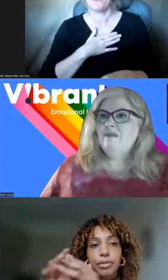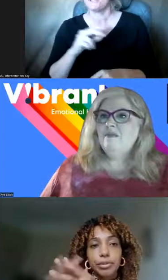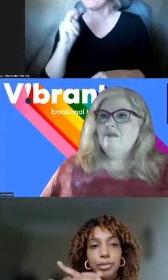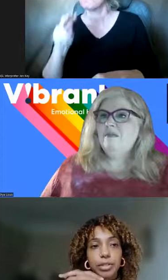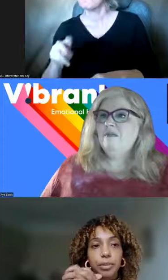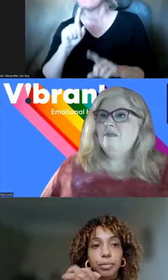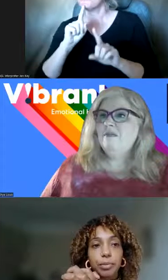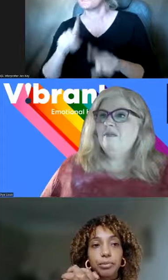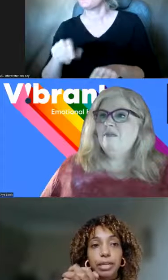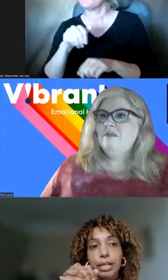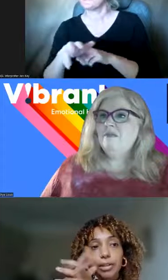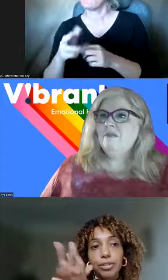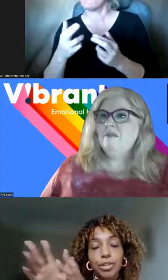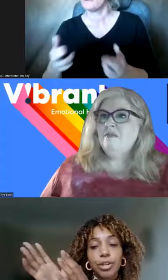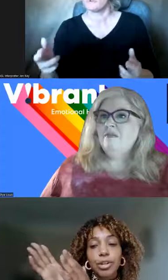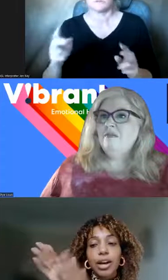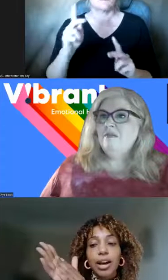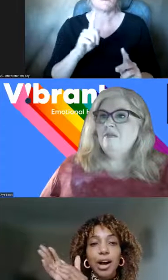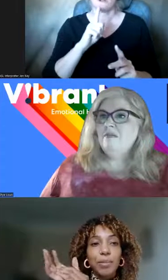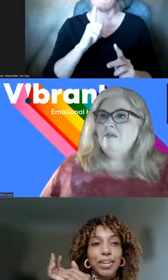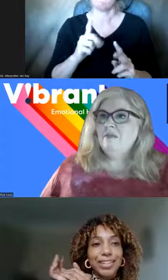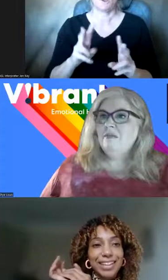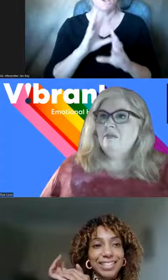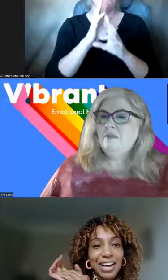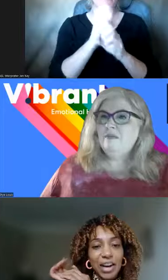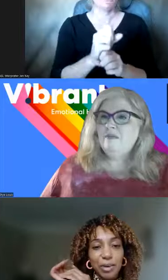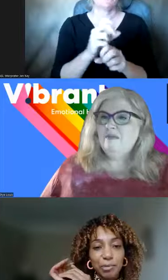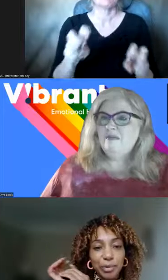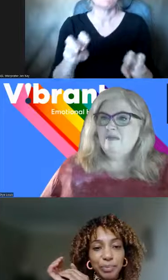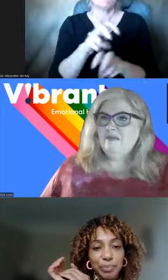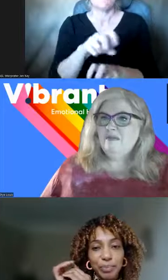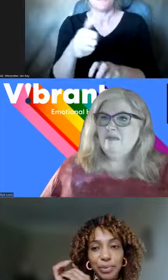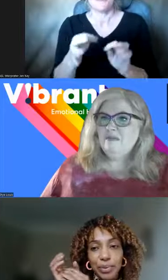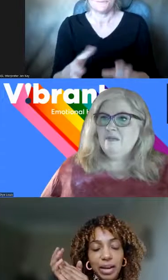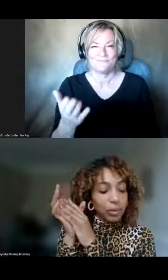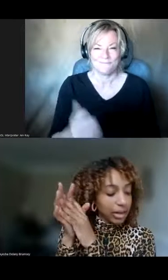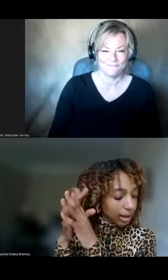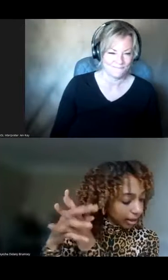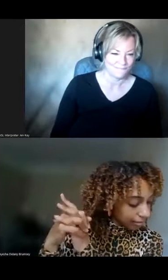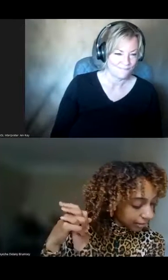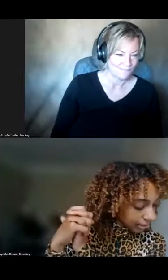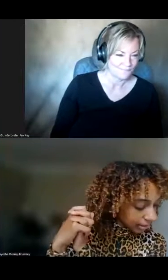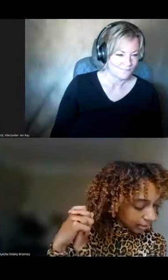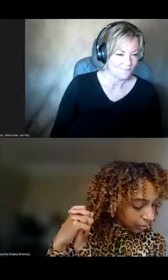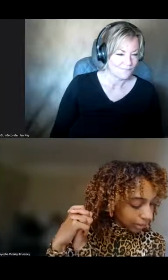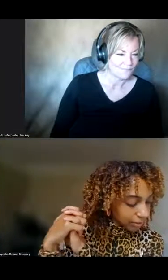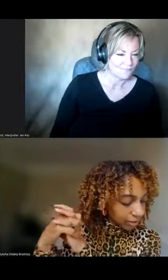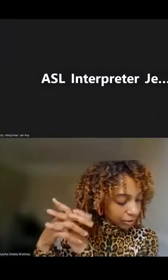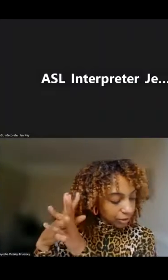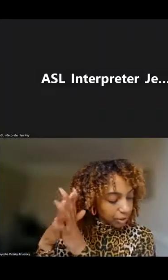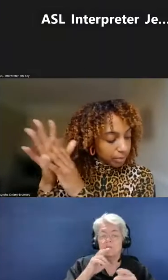any resources. I know that people are really engaged. Next up, we have, let's see, we